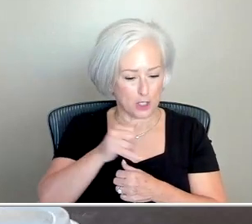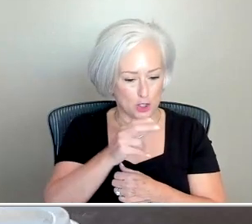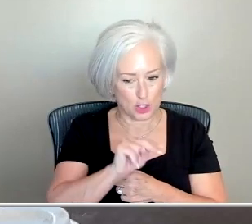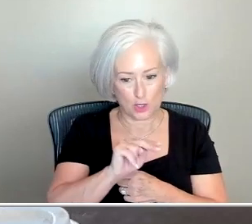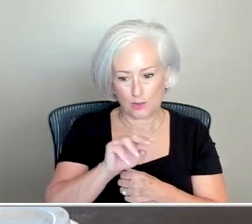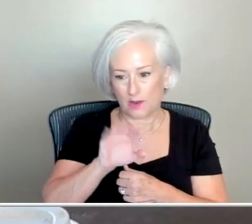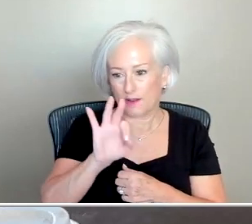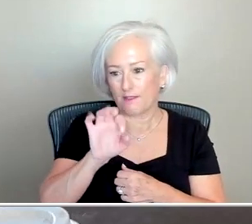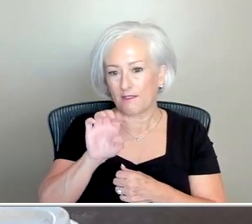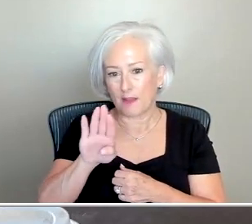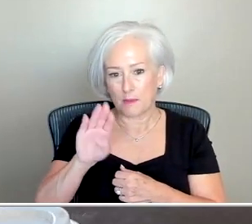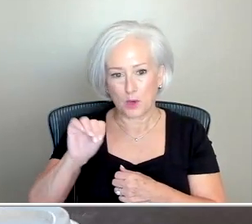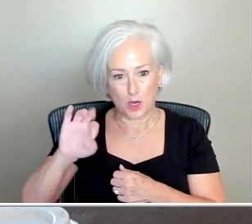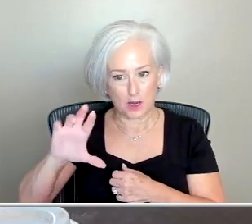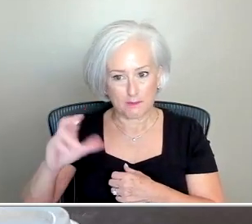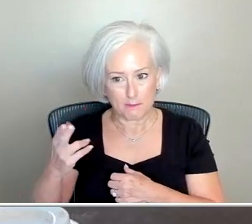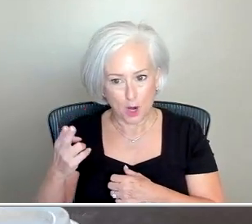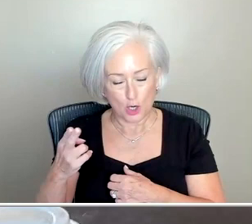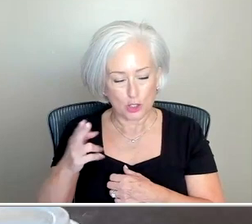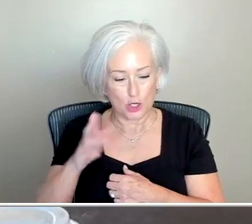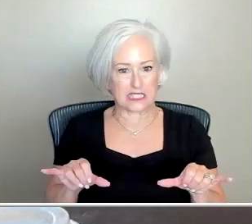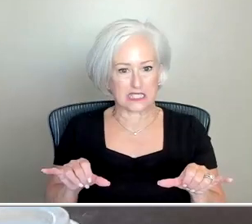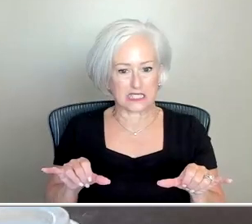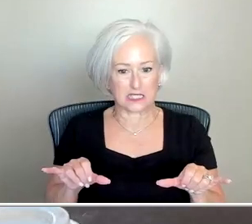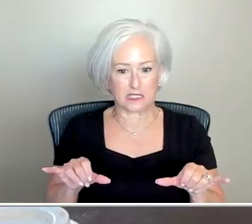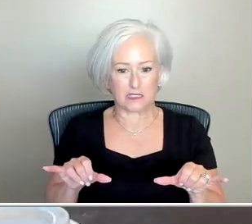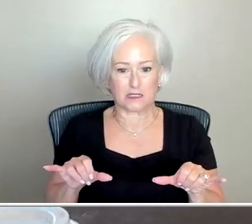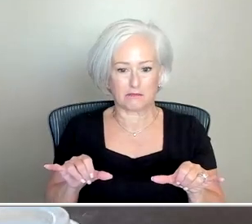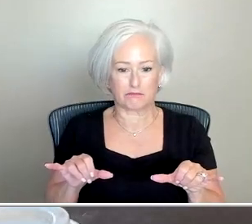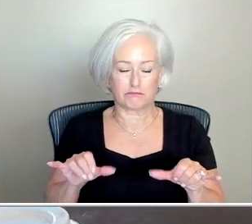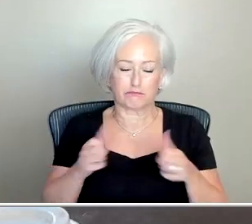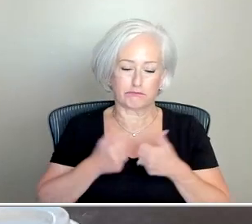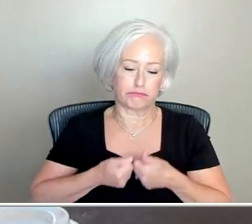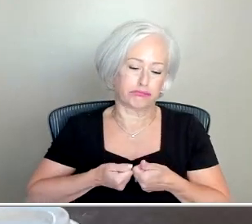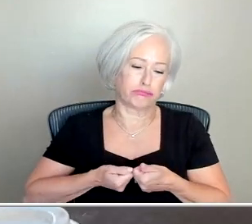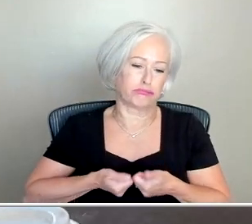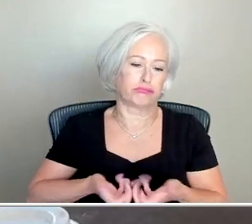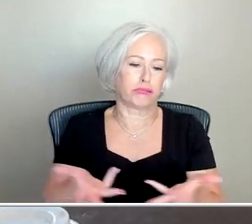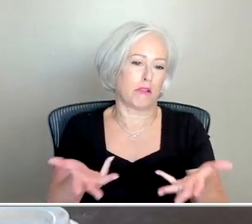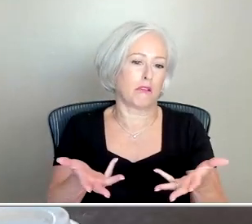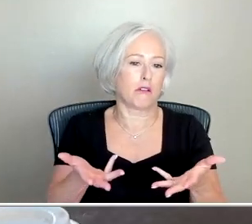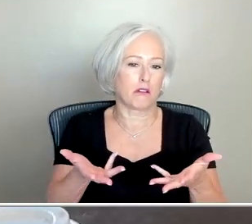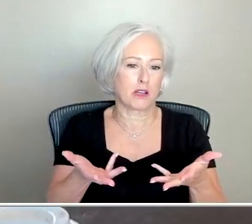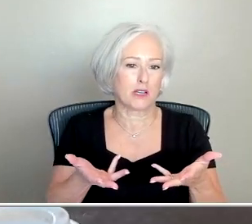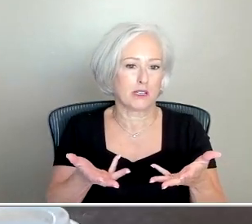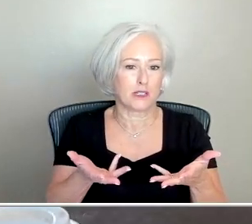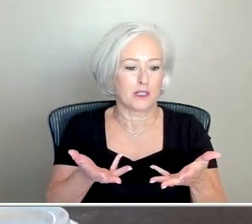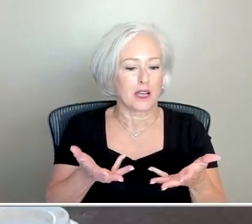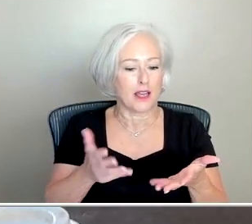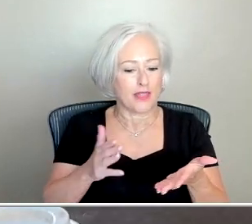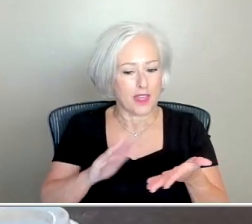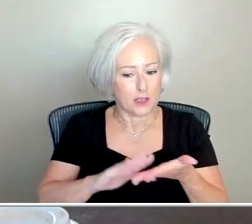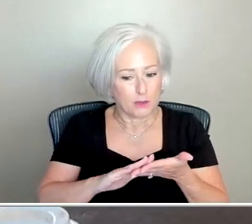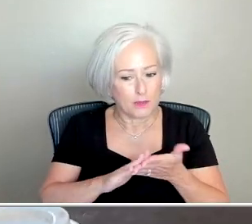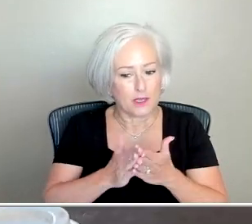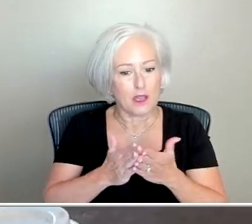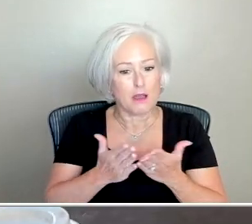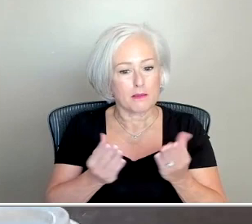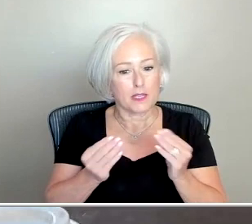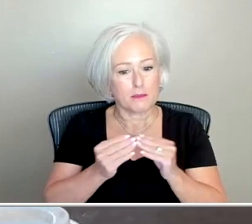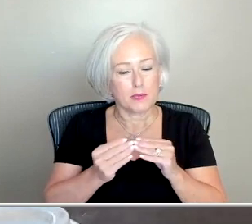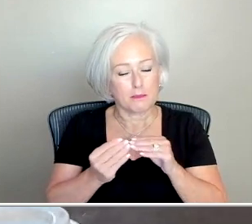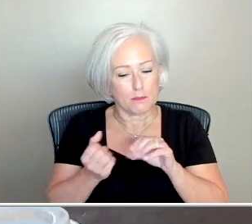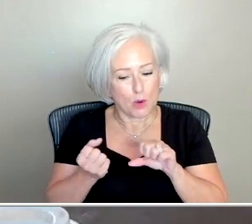immune system is really sacrificed at that point, and then you start getting stronger again. But because it was so